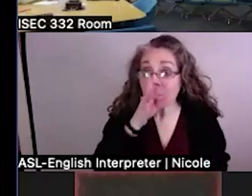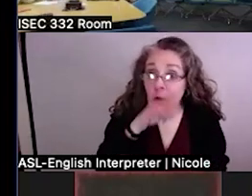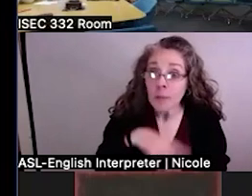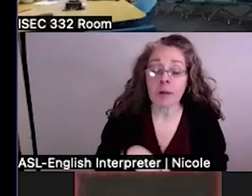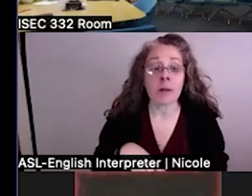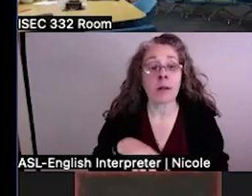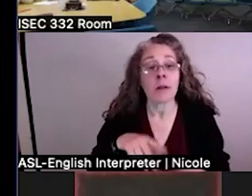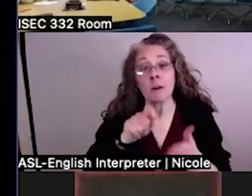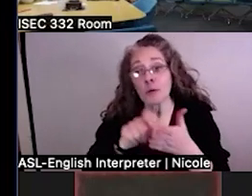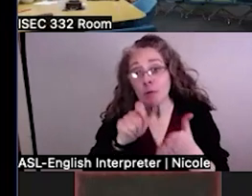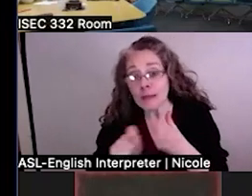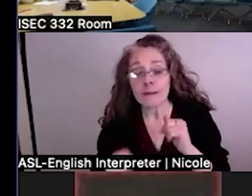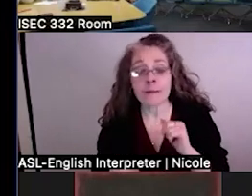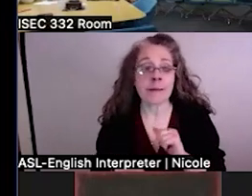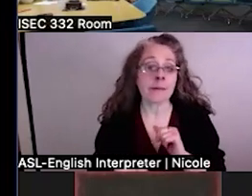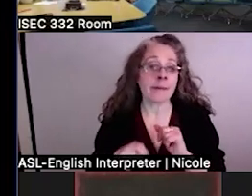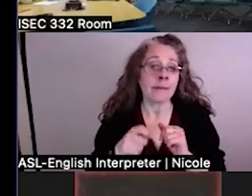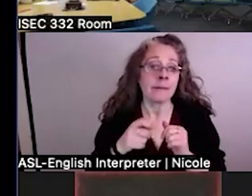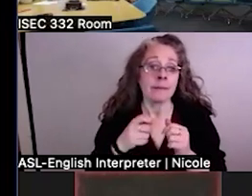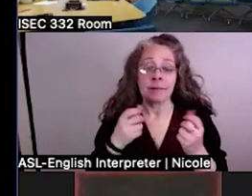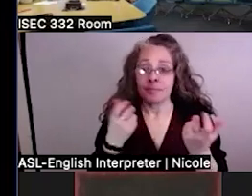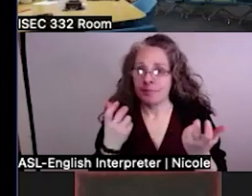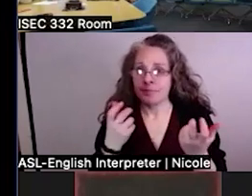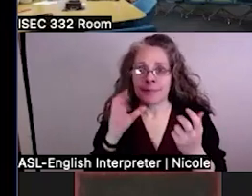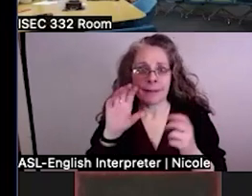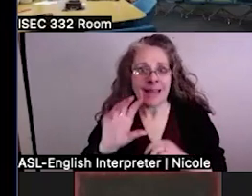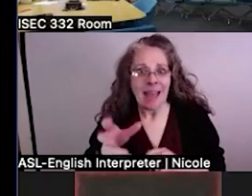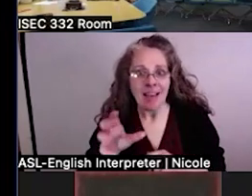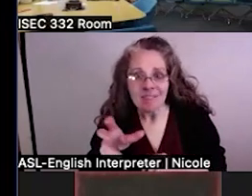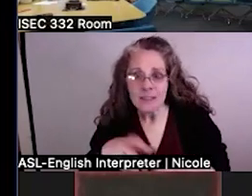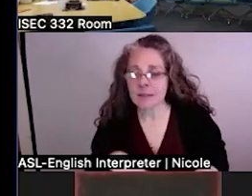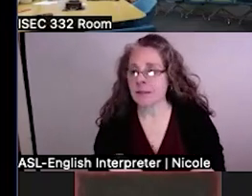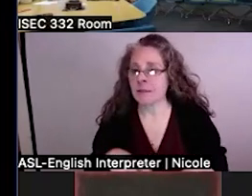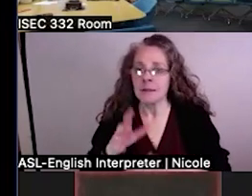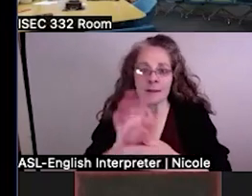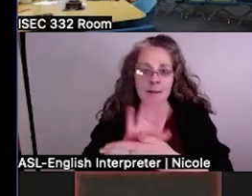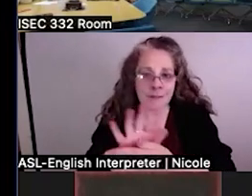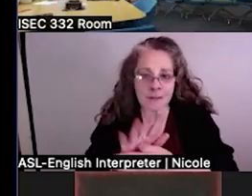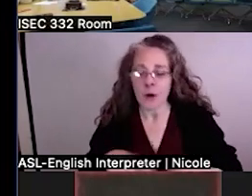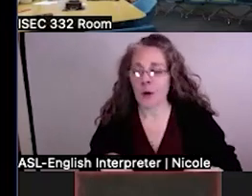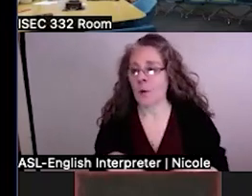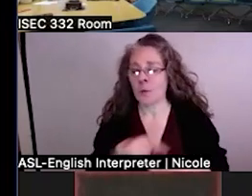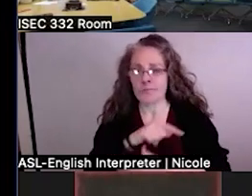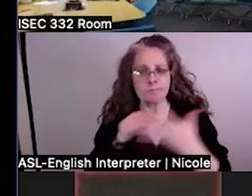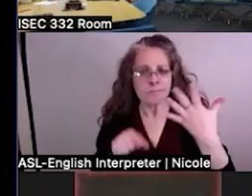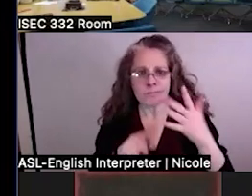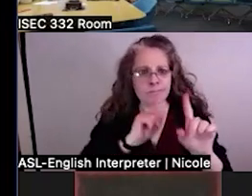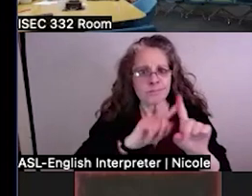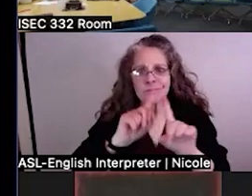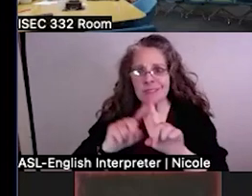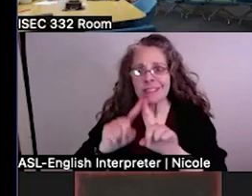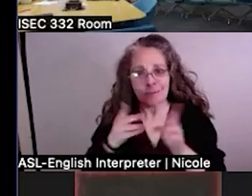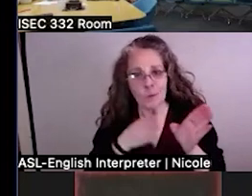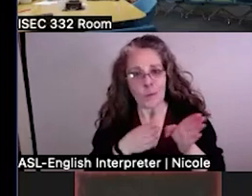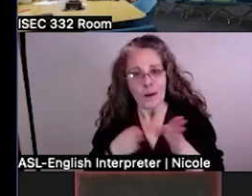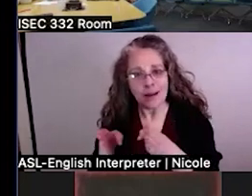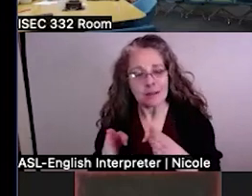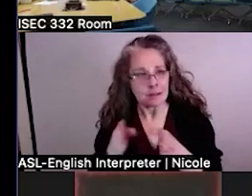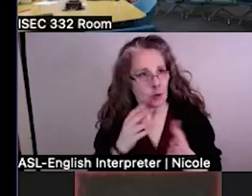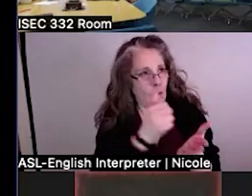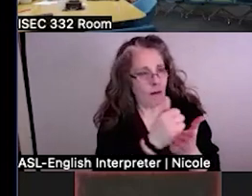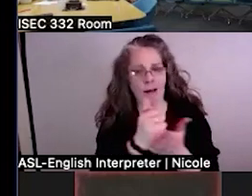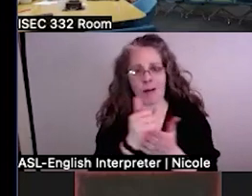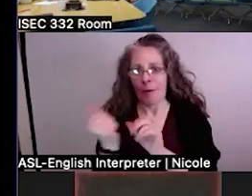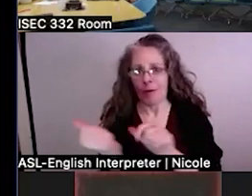use visual, graphic representations, videos, all these different modalities are really helpful for everybody,